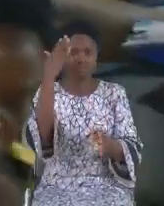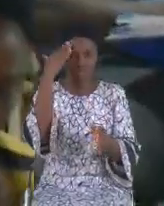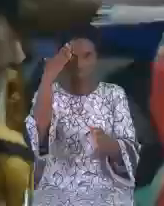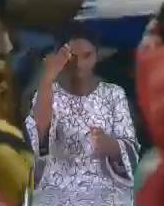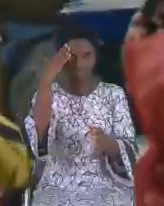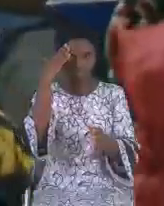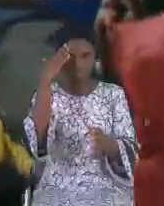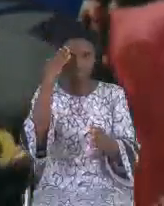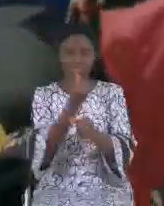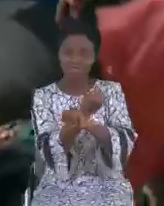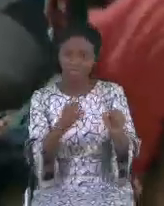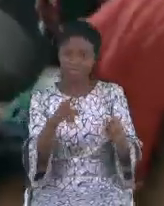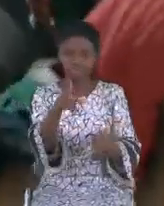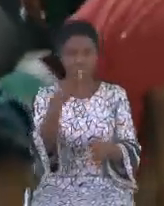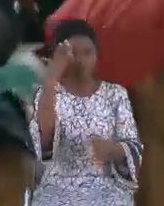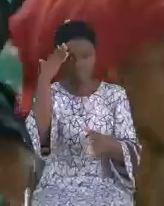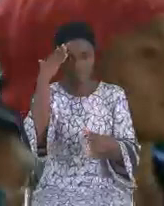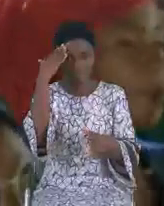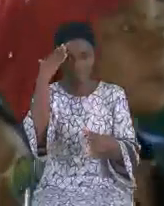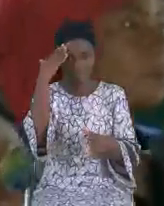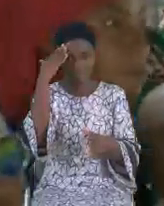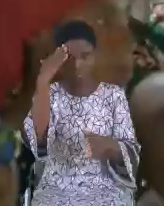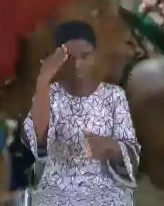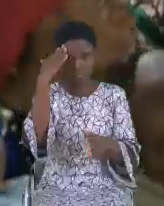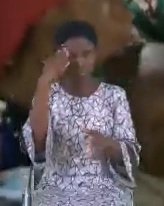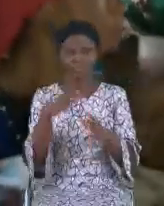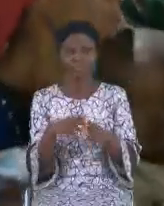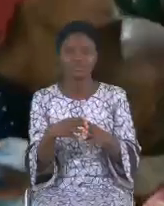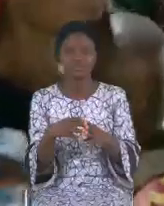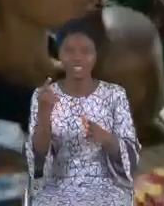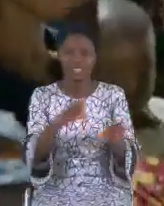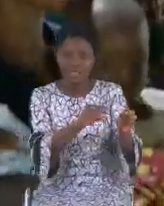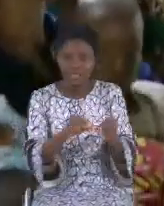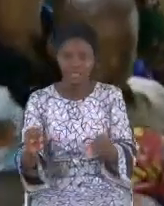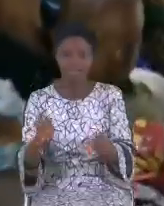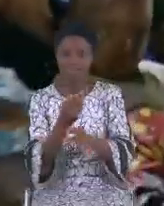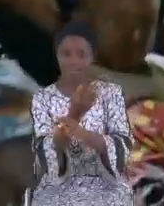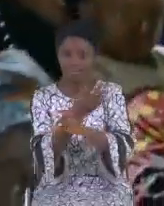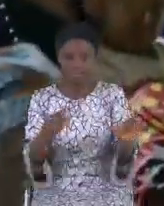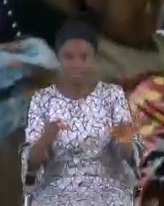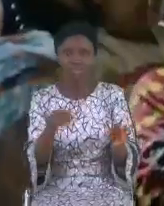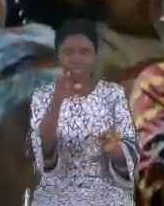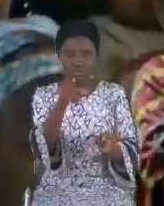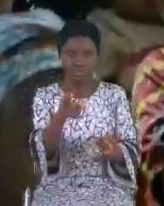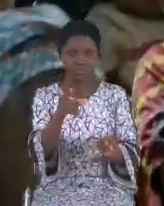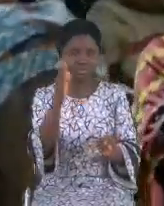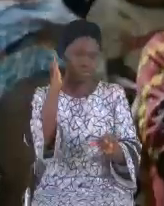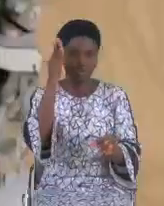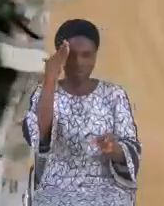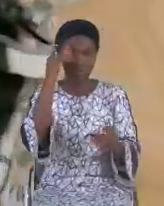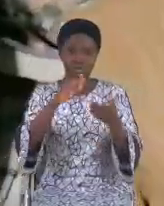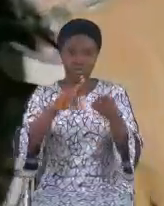Salvation, you realize. The setting free, you realize tonight in Jesus'